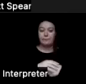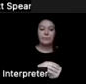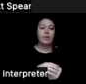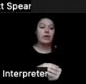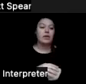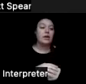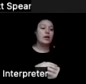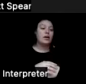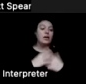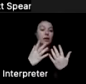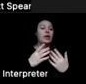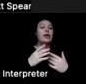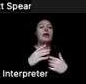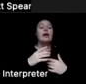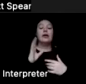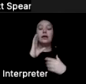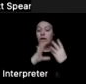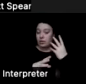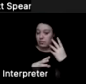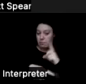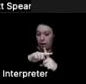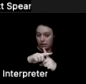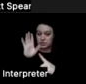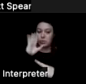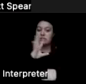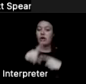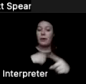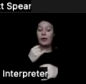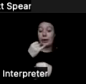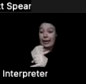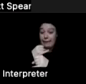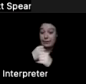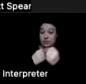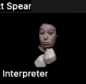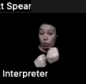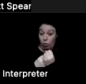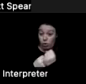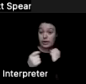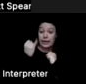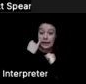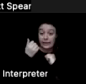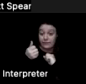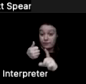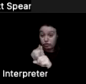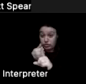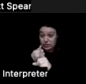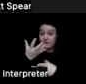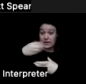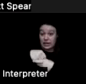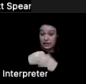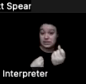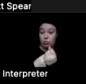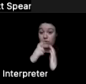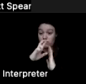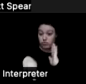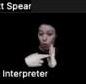of campus support, and especially for those of you that are coming from a supportive role, what might be some of the network building